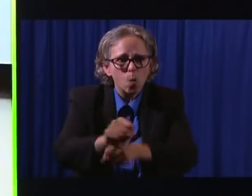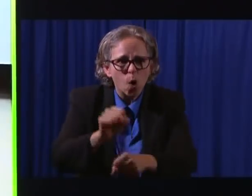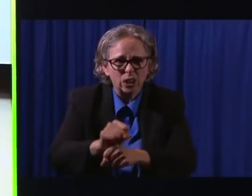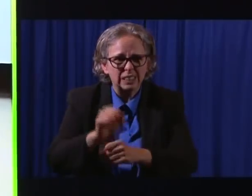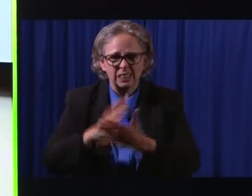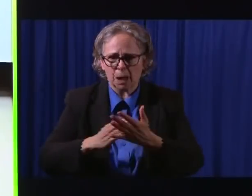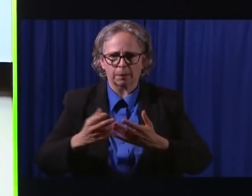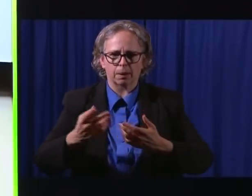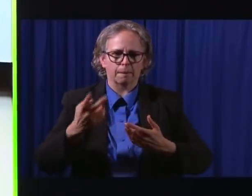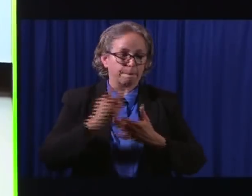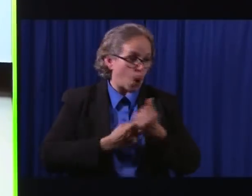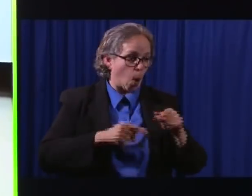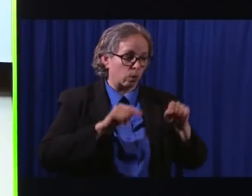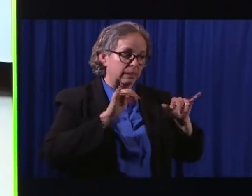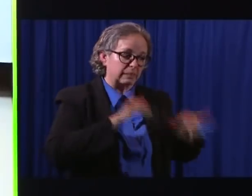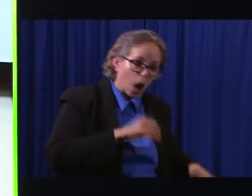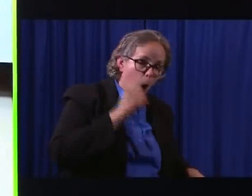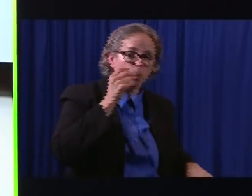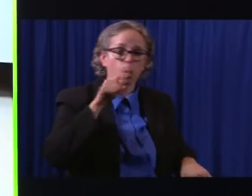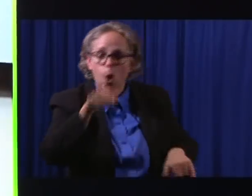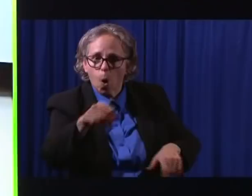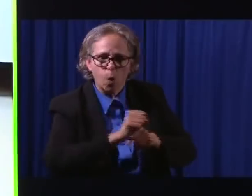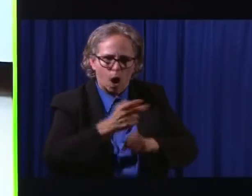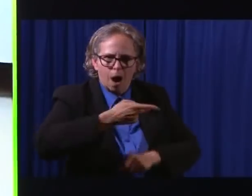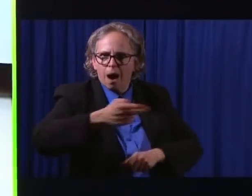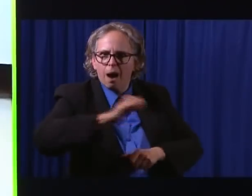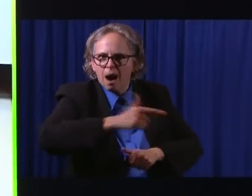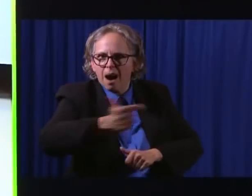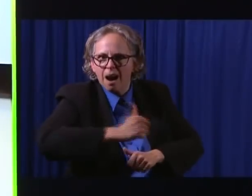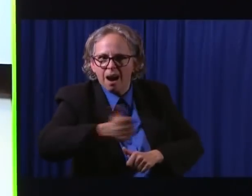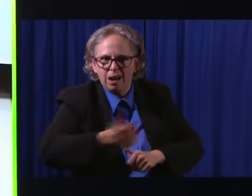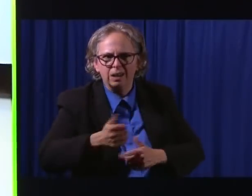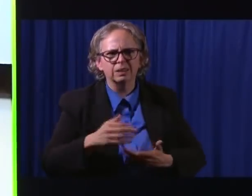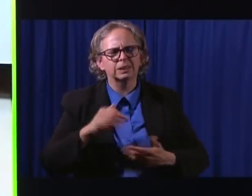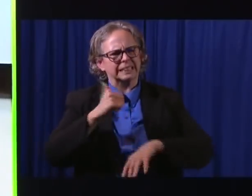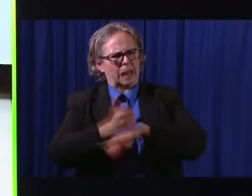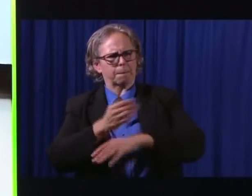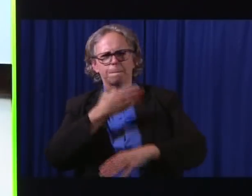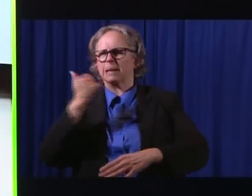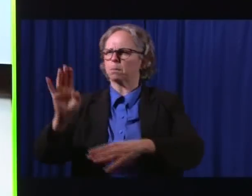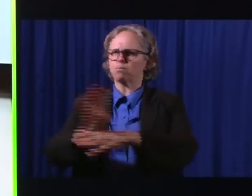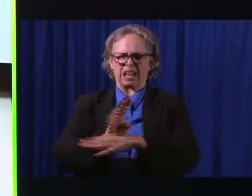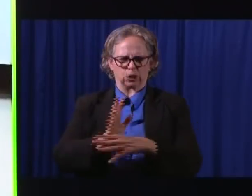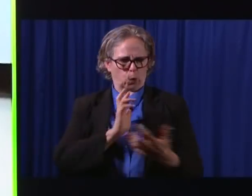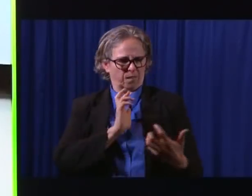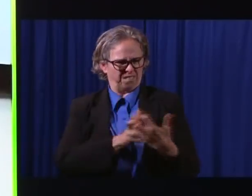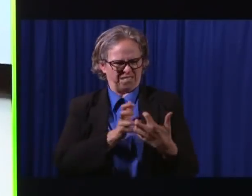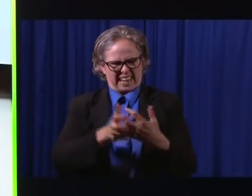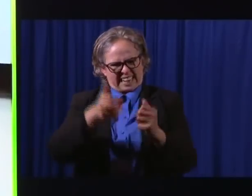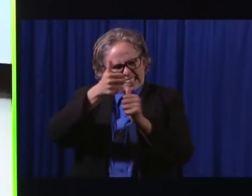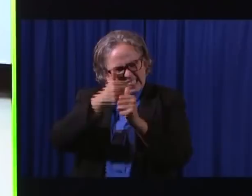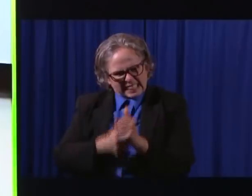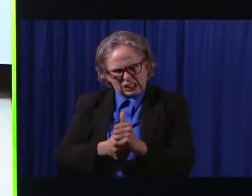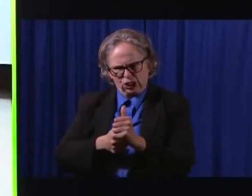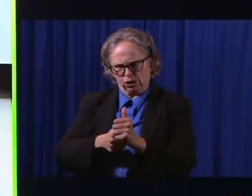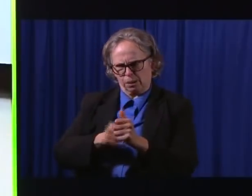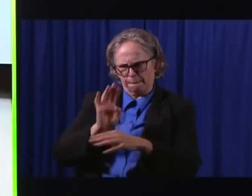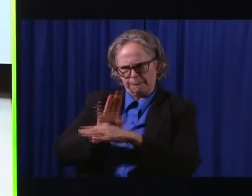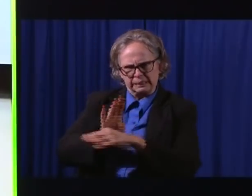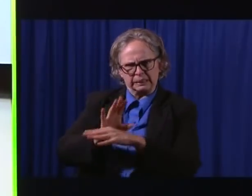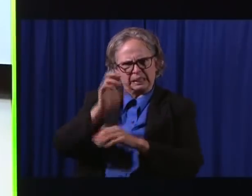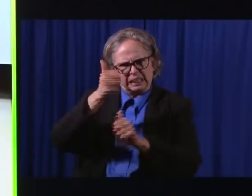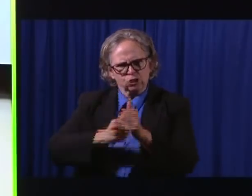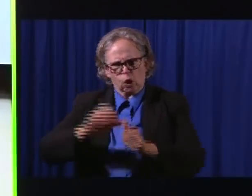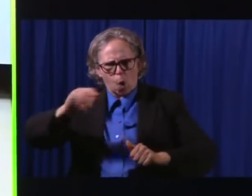those messagings to be able to deliver those best practices. I would add that a lot of what this is about is